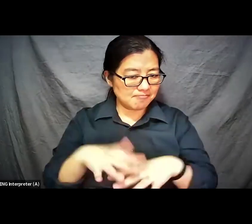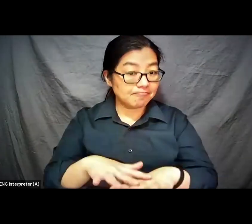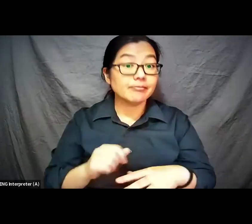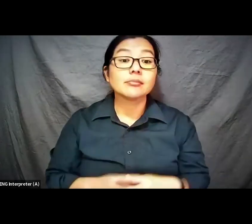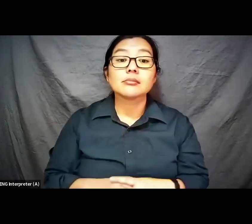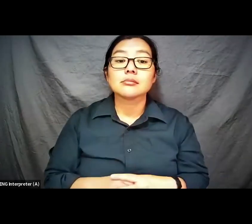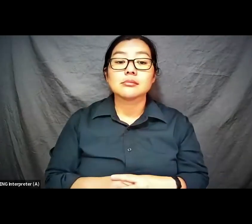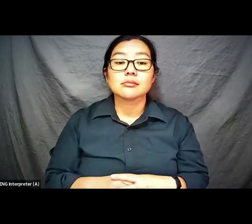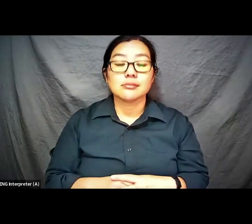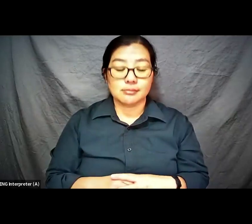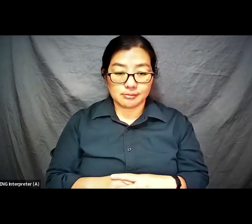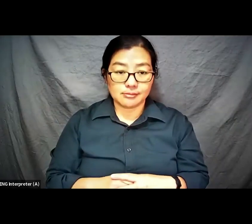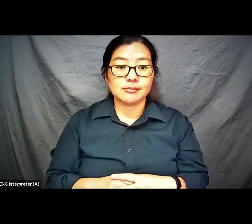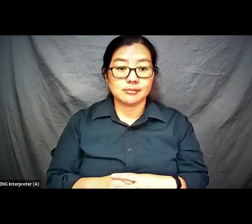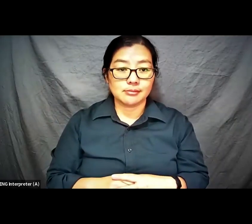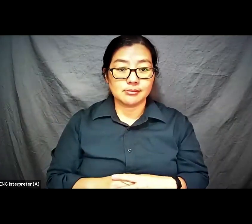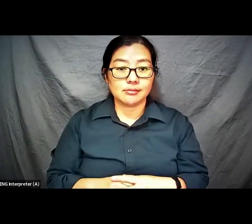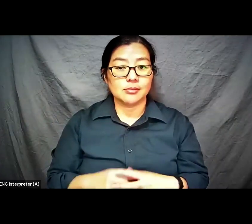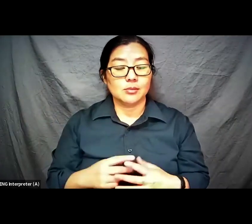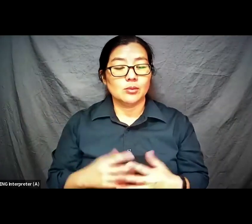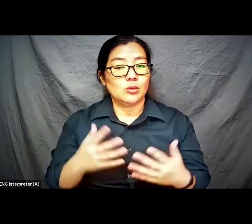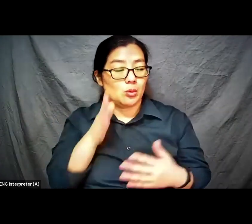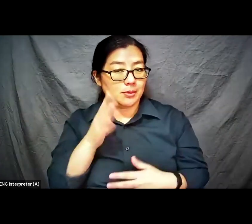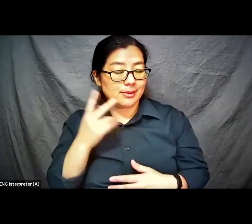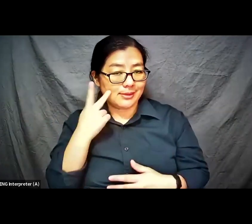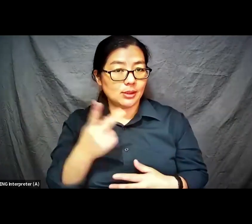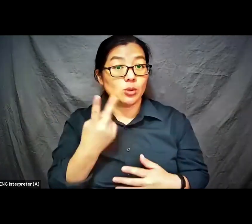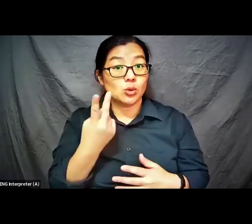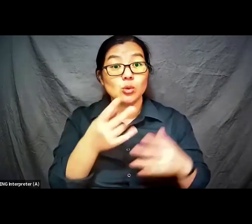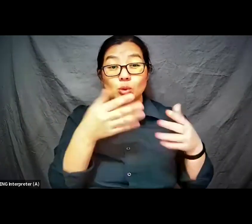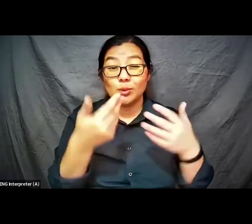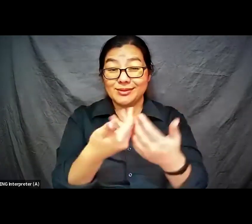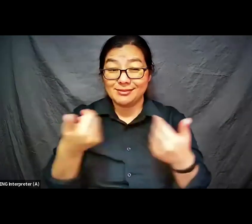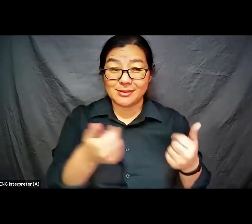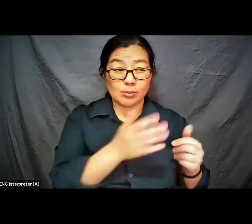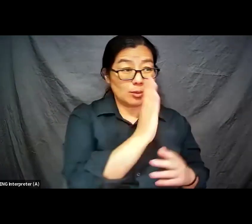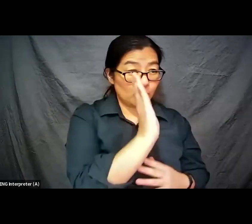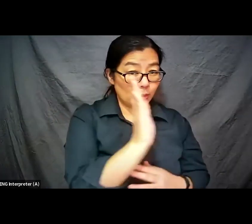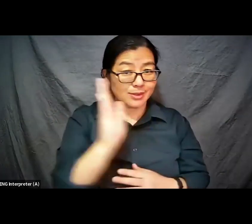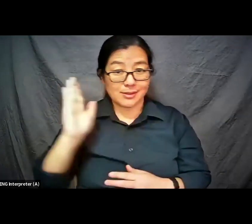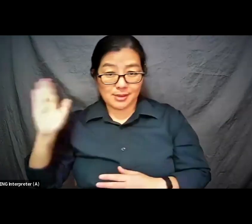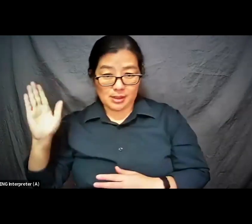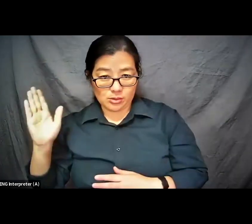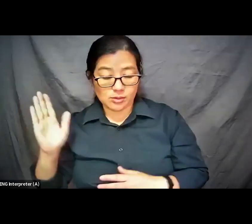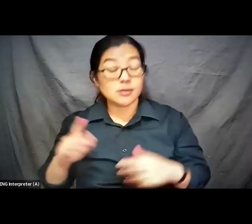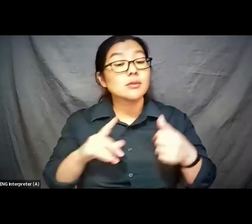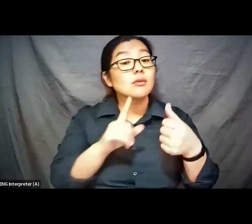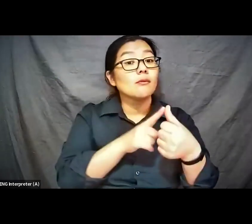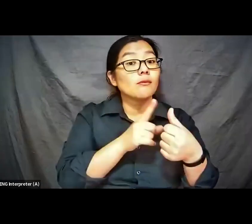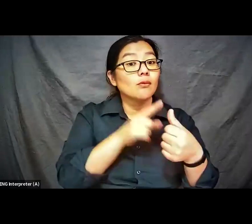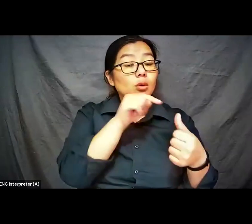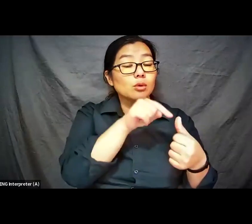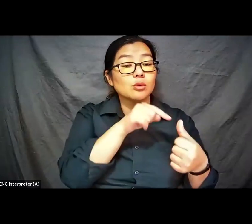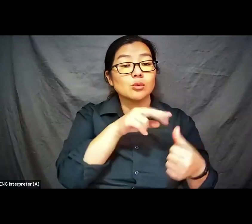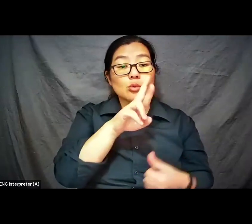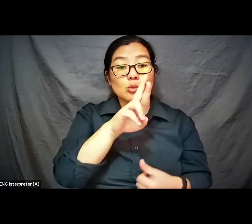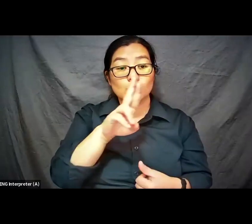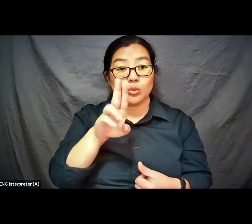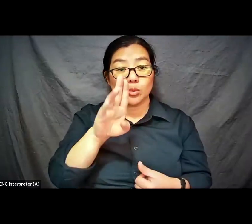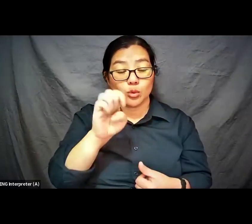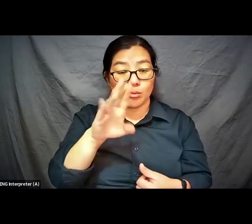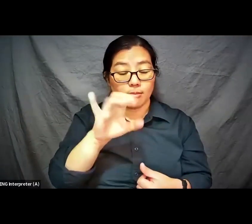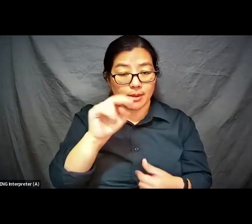just grateful for you all being courageous and going first today and setting the tone. I know that's not easy, so I appreciate